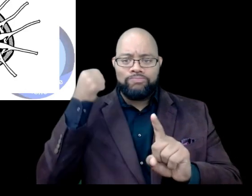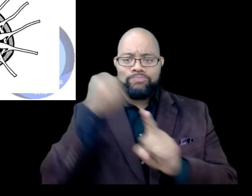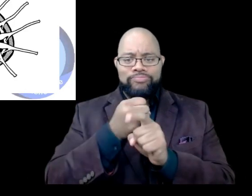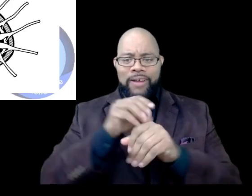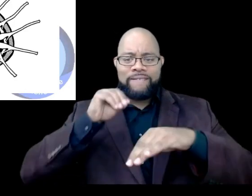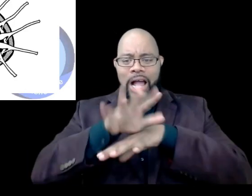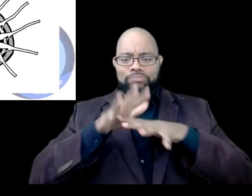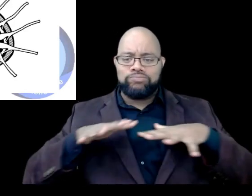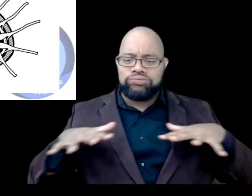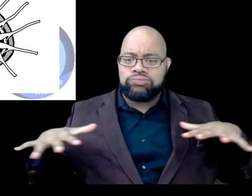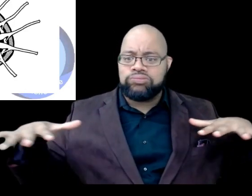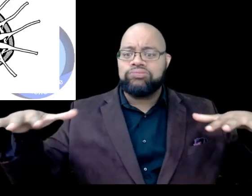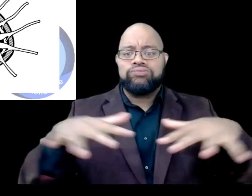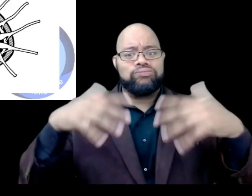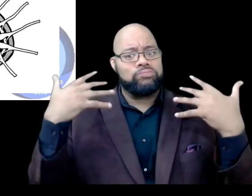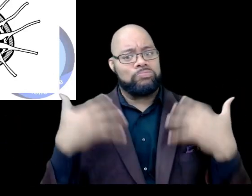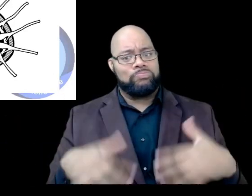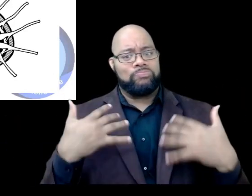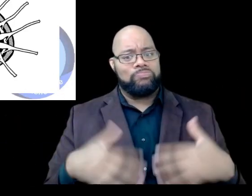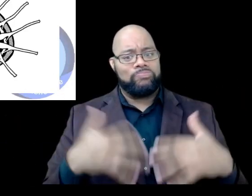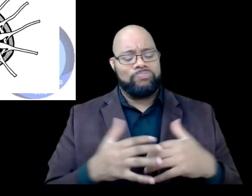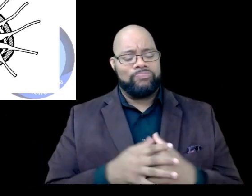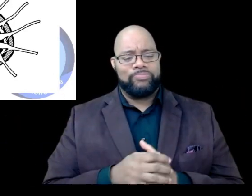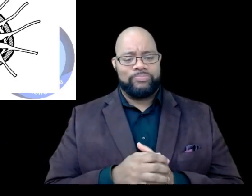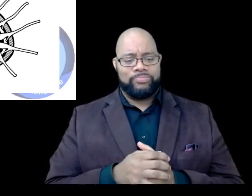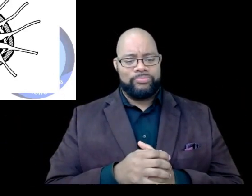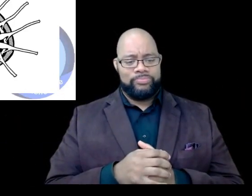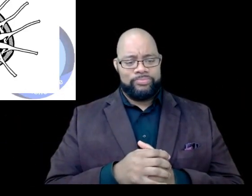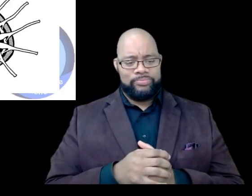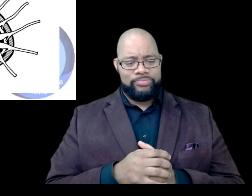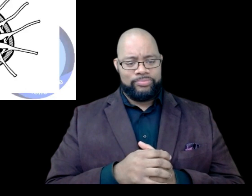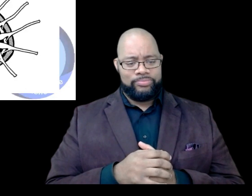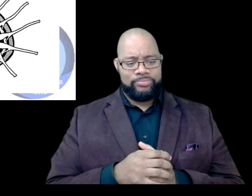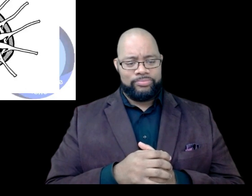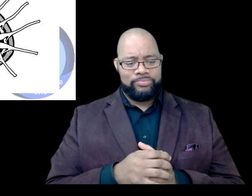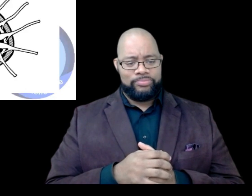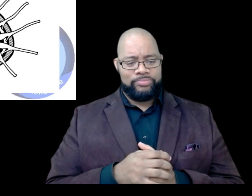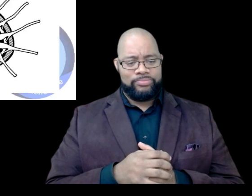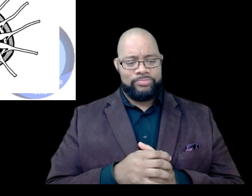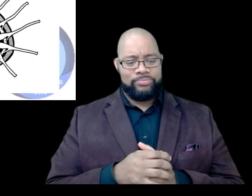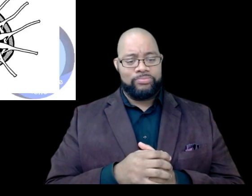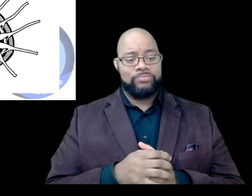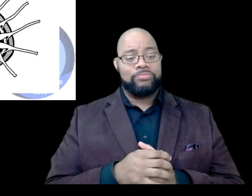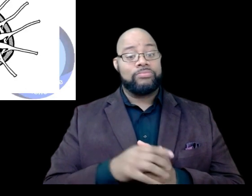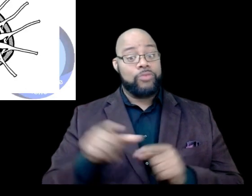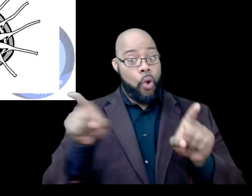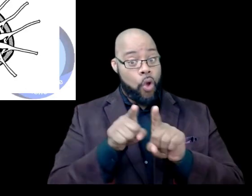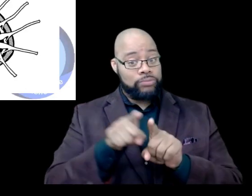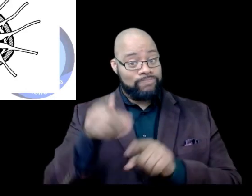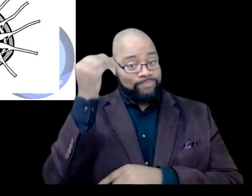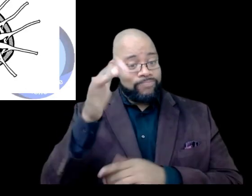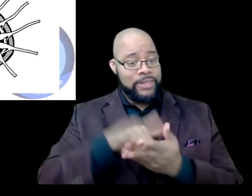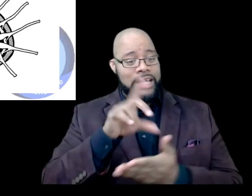or decreases will have a dynamic effect on the communities which they are found.